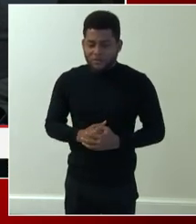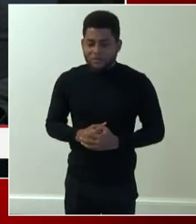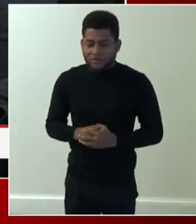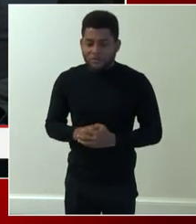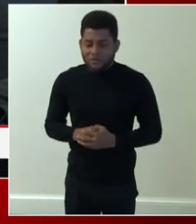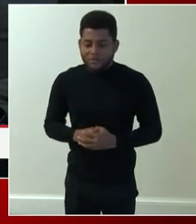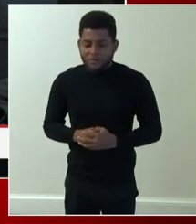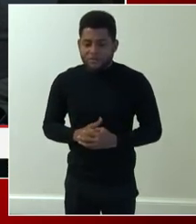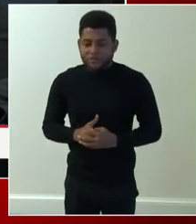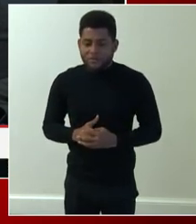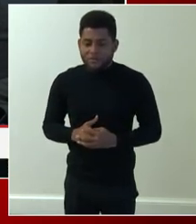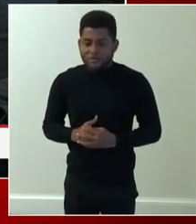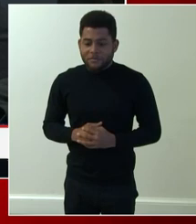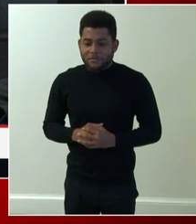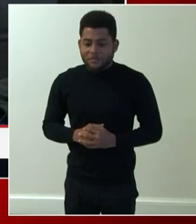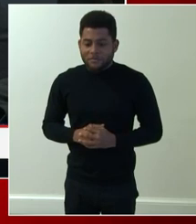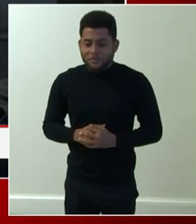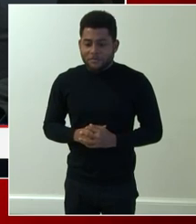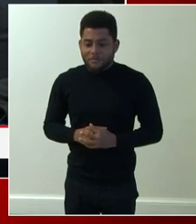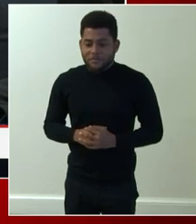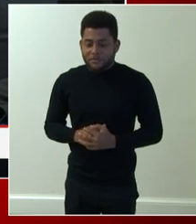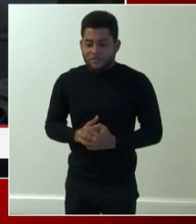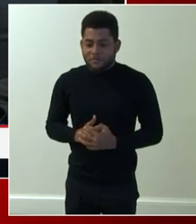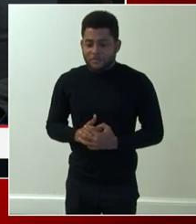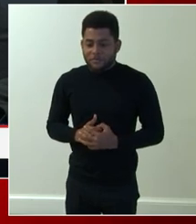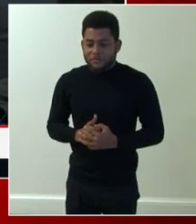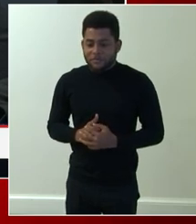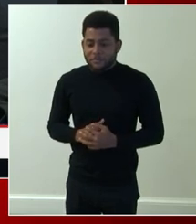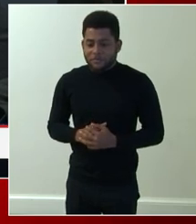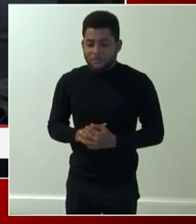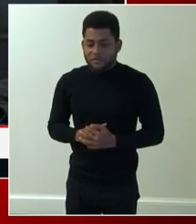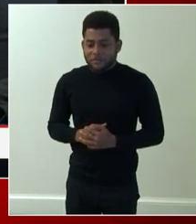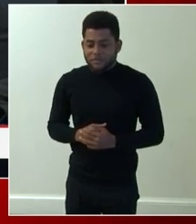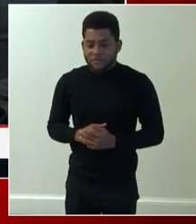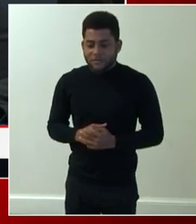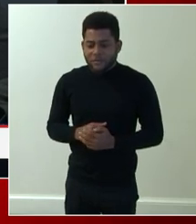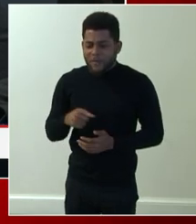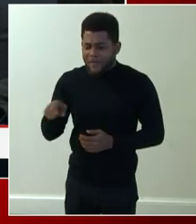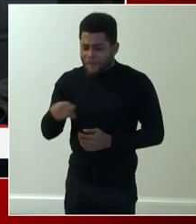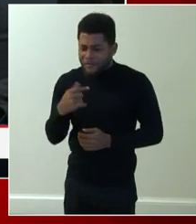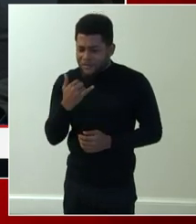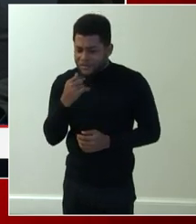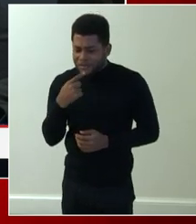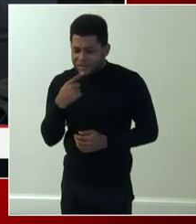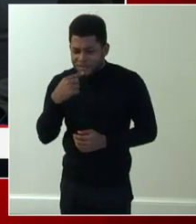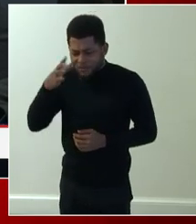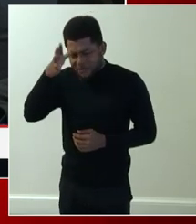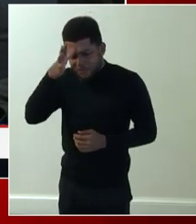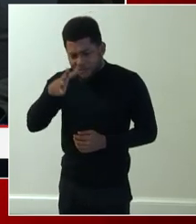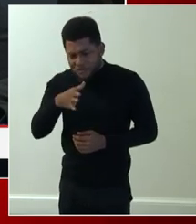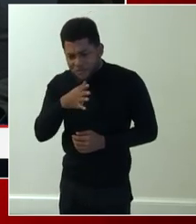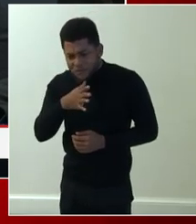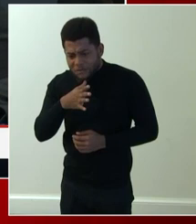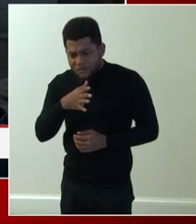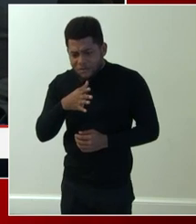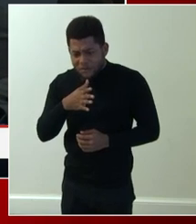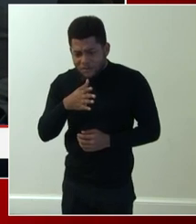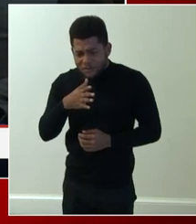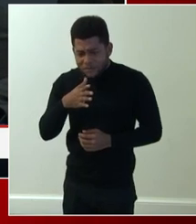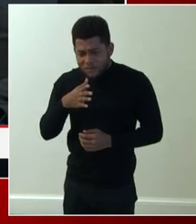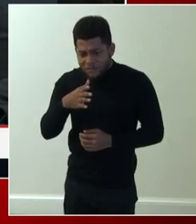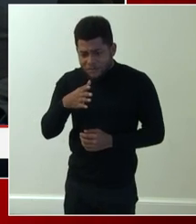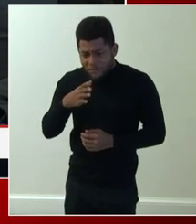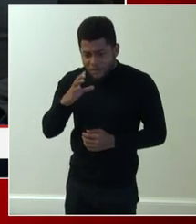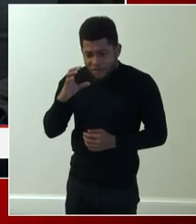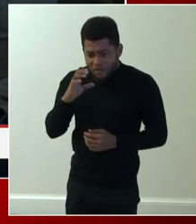out our break for winter. And then can you tell parents, again, I apologize if you told us earlier and I missed it, when and